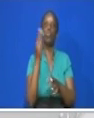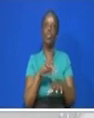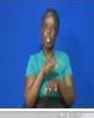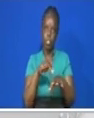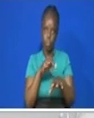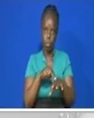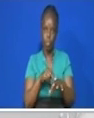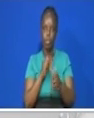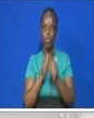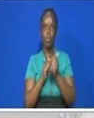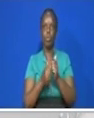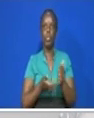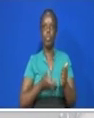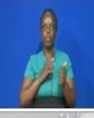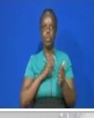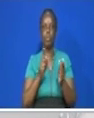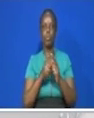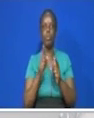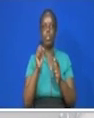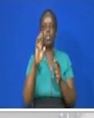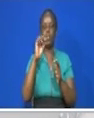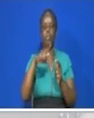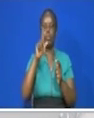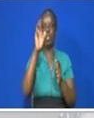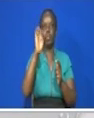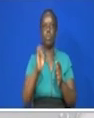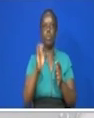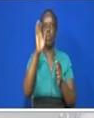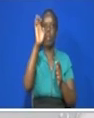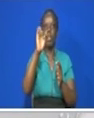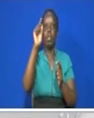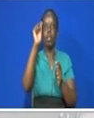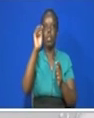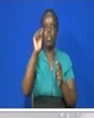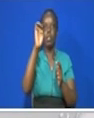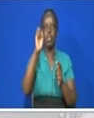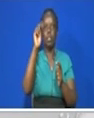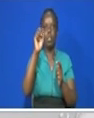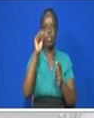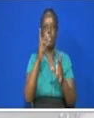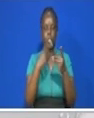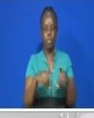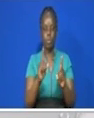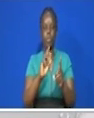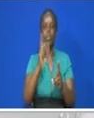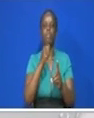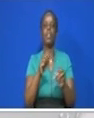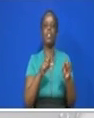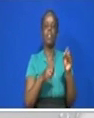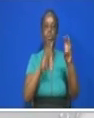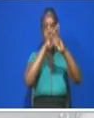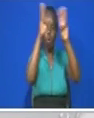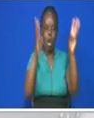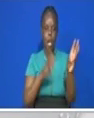nations which belonged to the Triple Entente during the First World War.